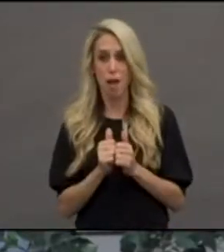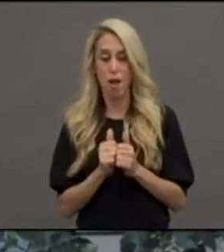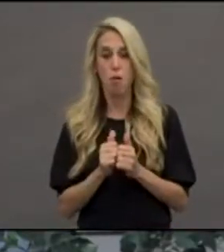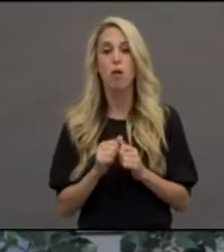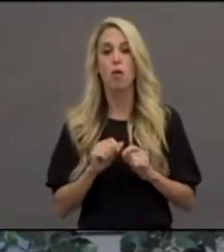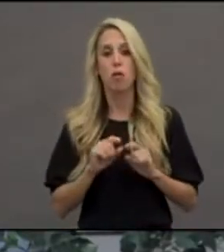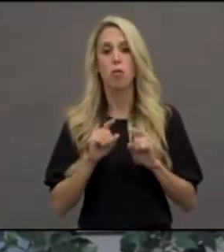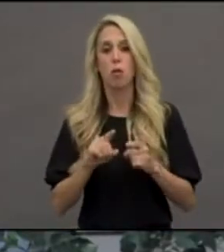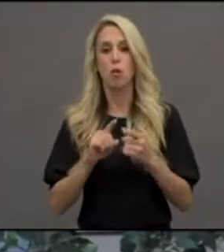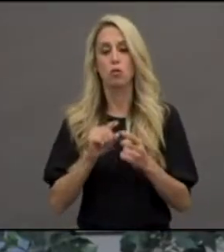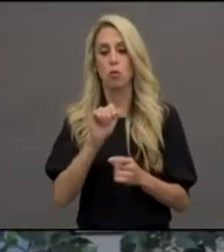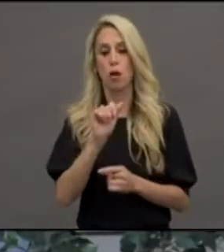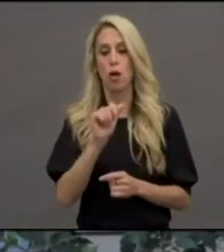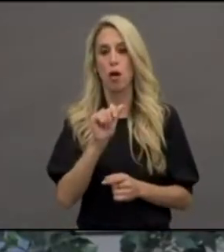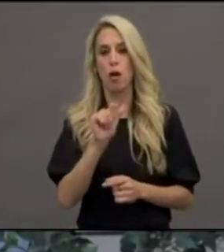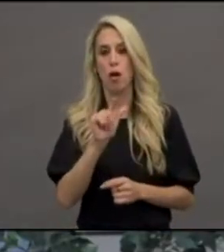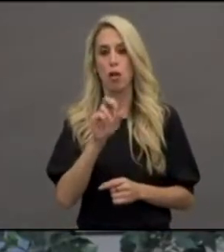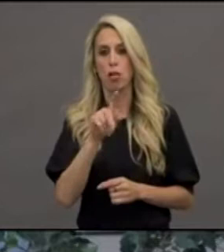to go to